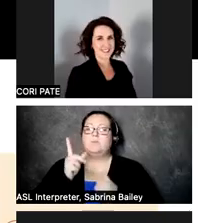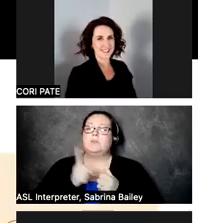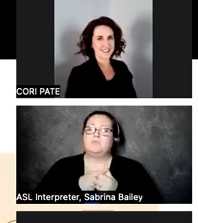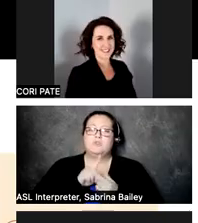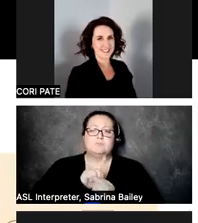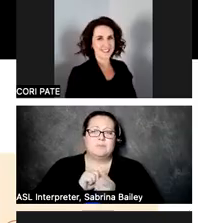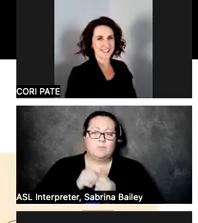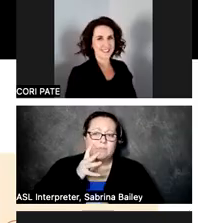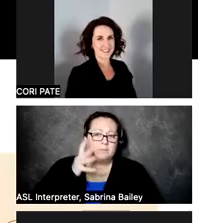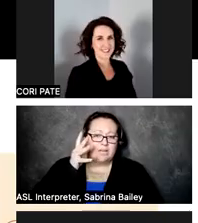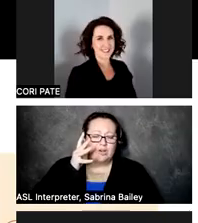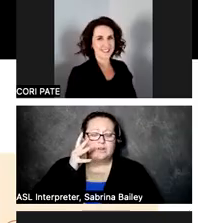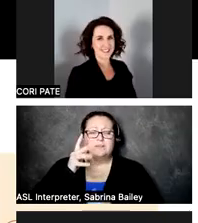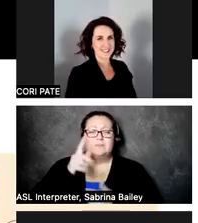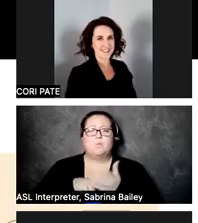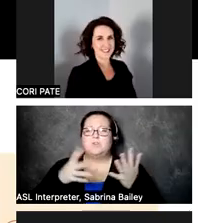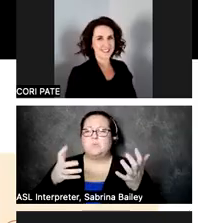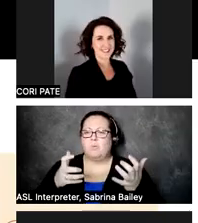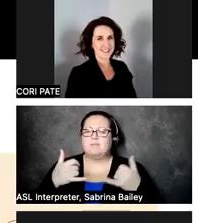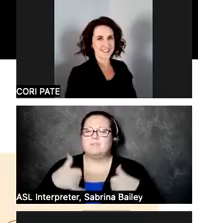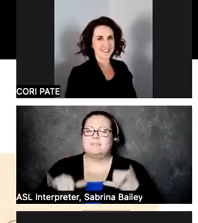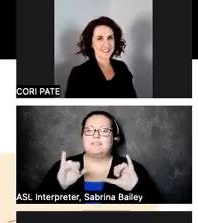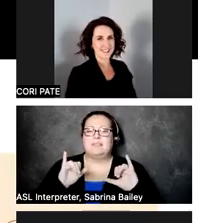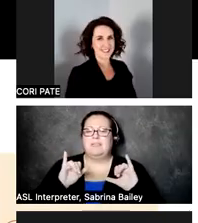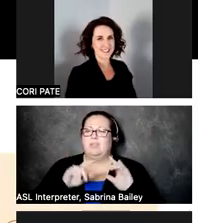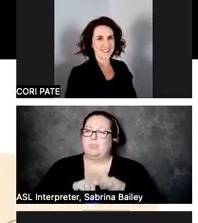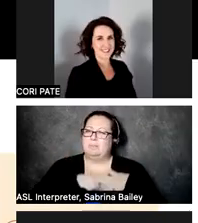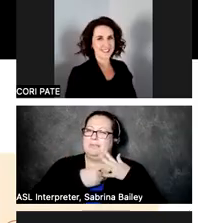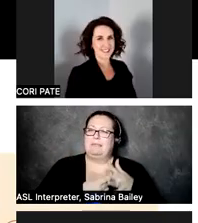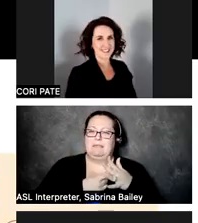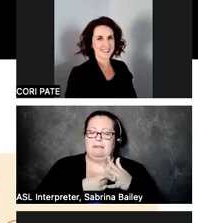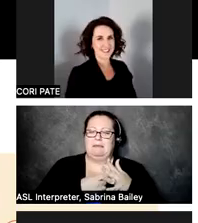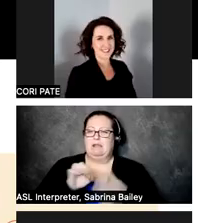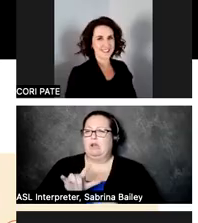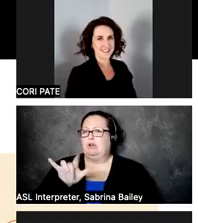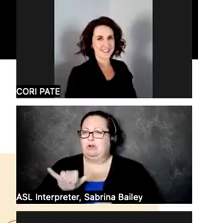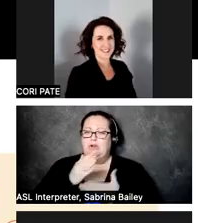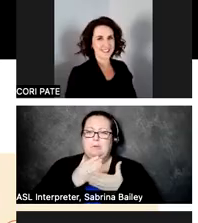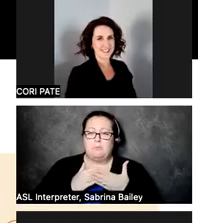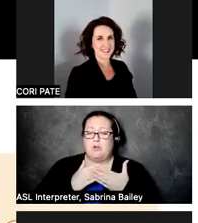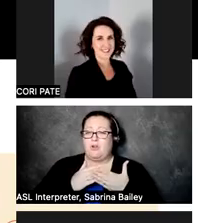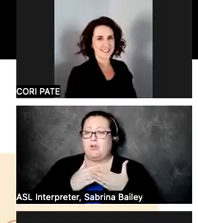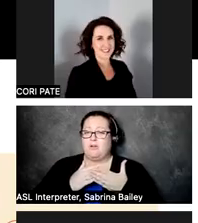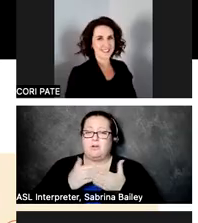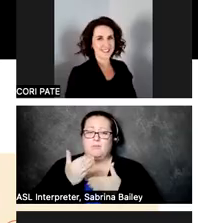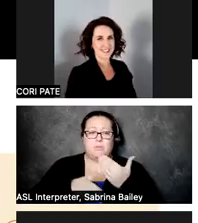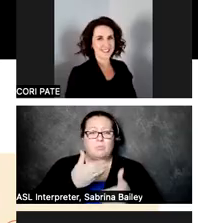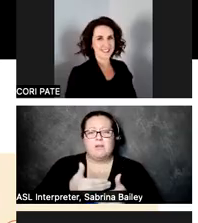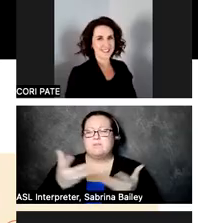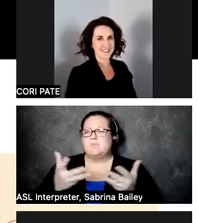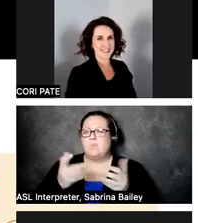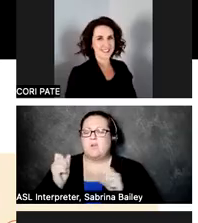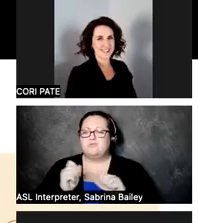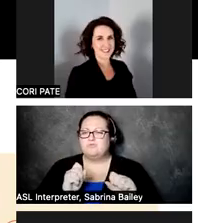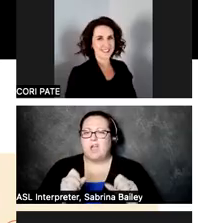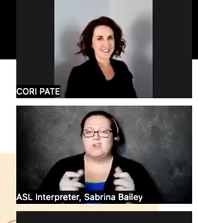parents, it's still at the early phase of the discovery process. What are some of the strategies